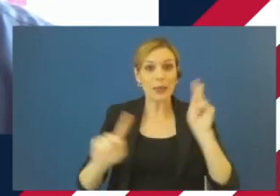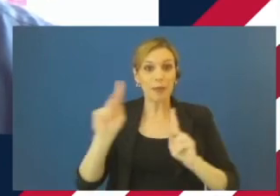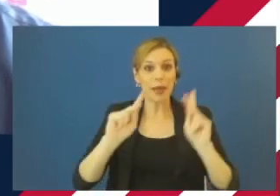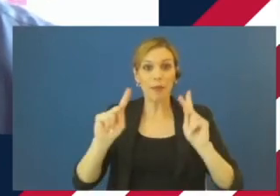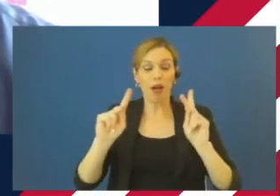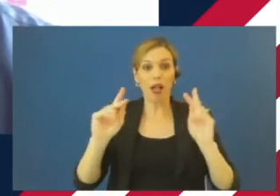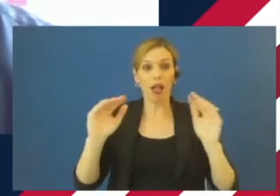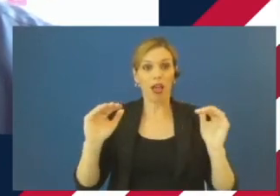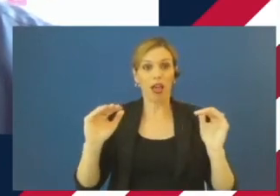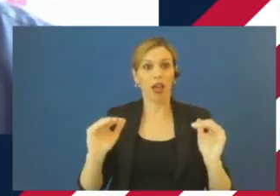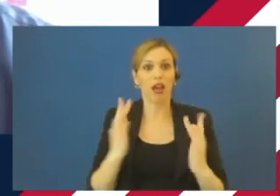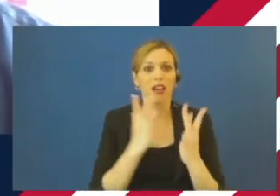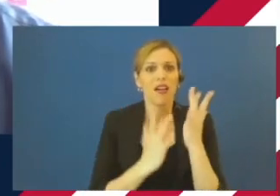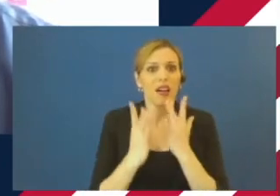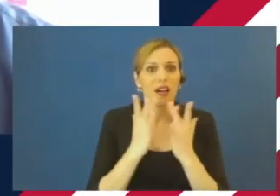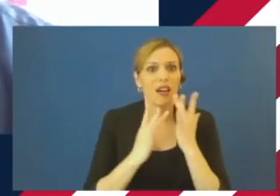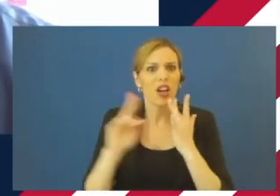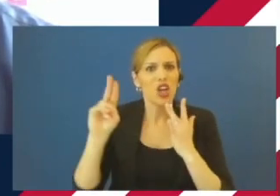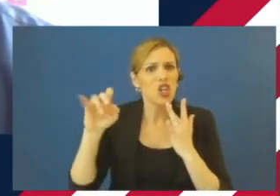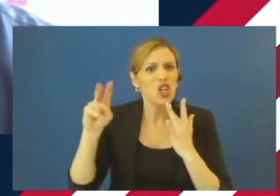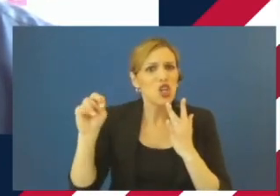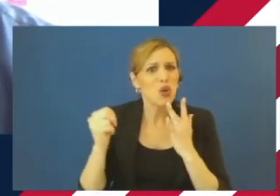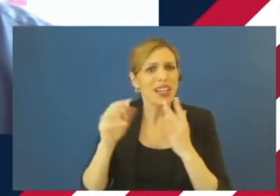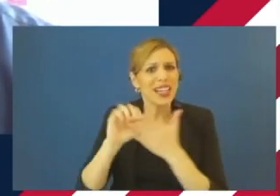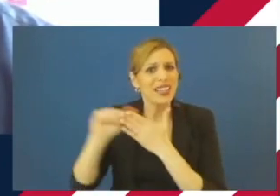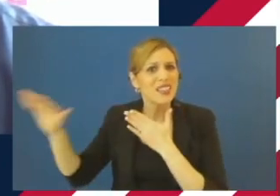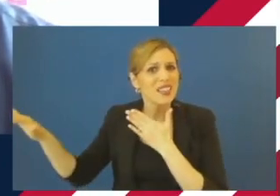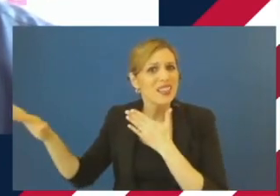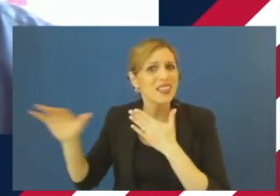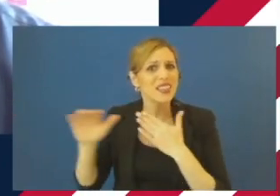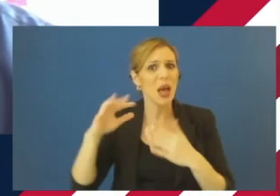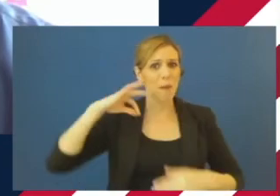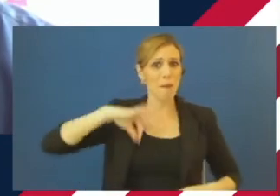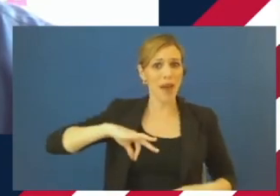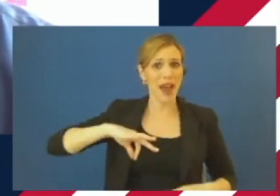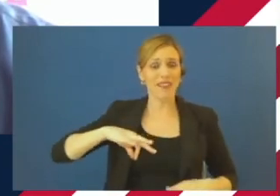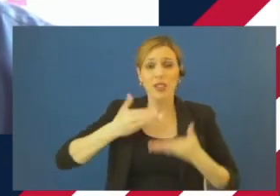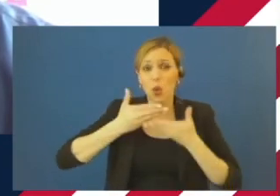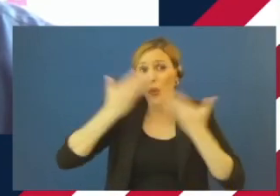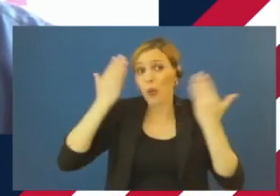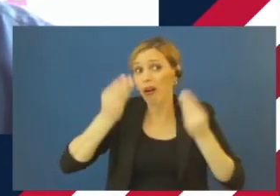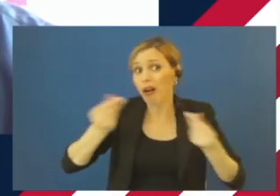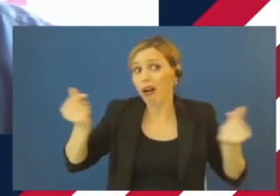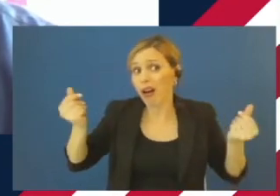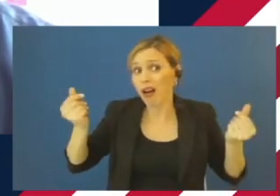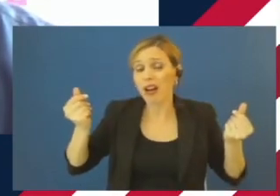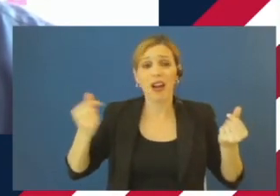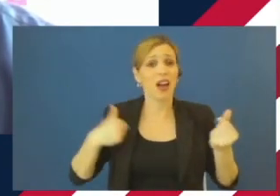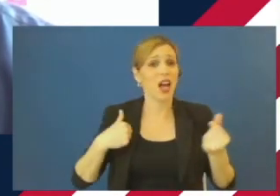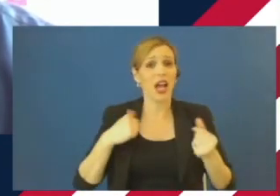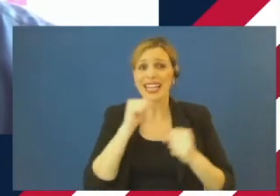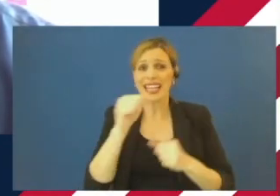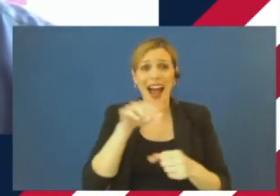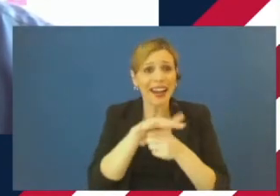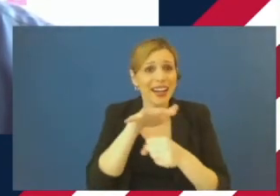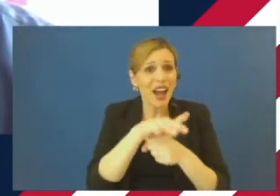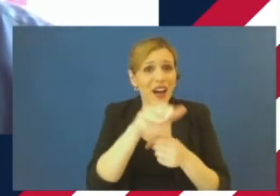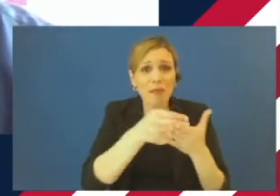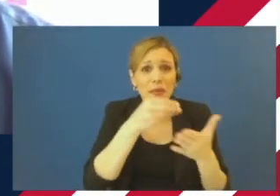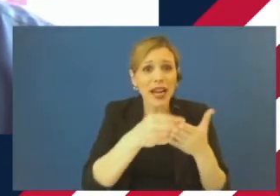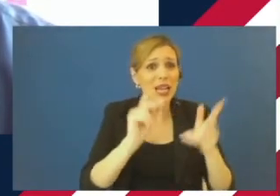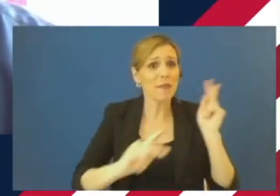but being wiped out, benefits are evaporating, deaths of despair are plaguing our urban, rural, and